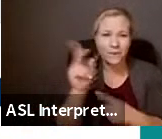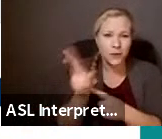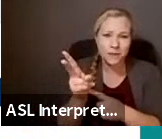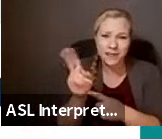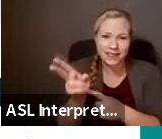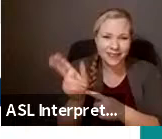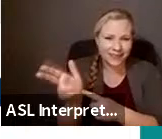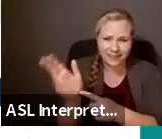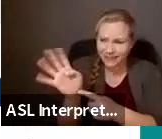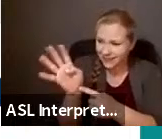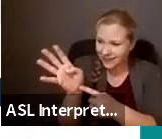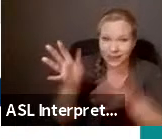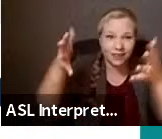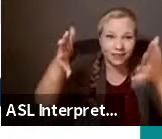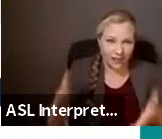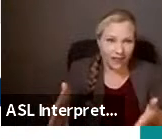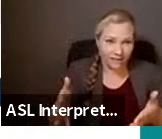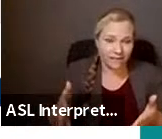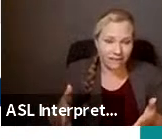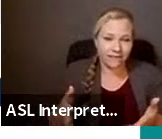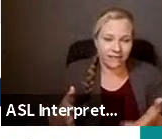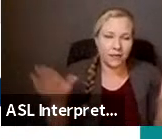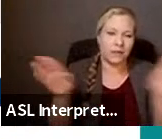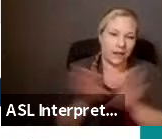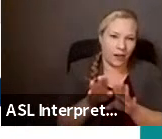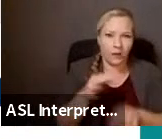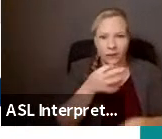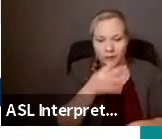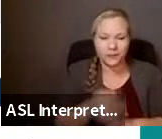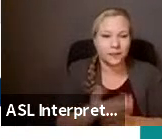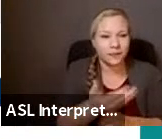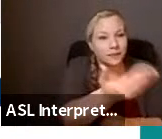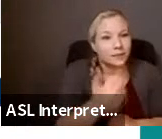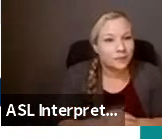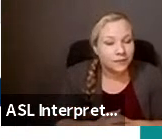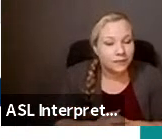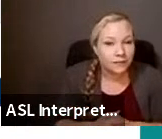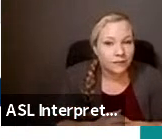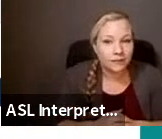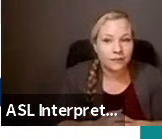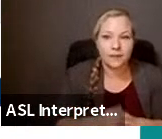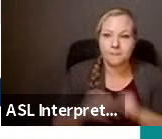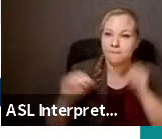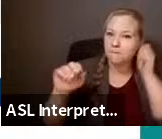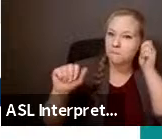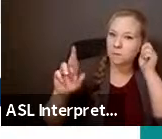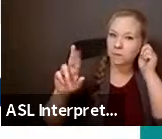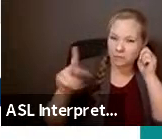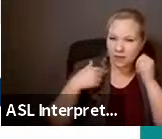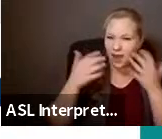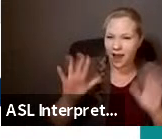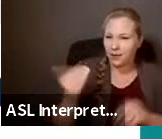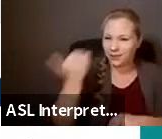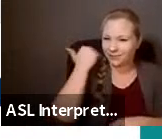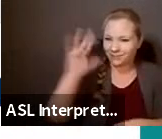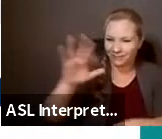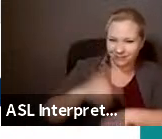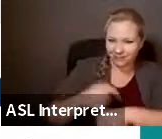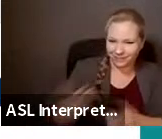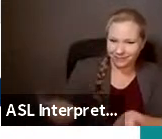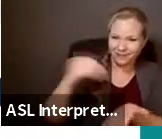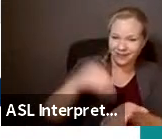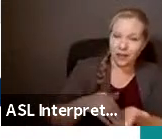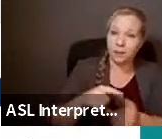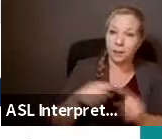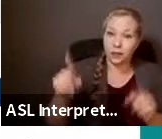4 minutes. So let's wrap these questions up. Go ahead, Mark. Yeah, I'm taking up more airtime again, I think. Do we